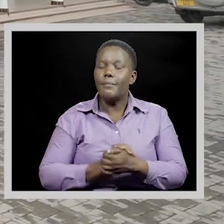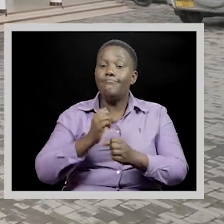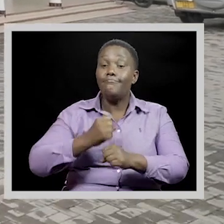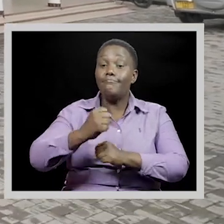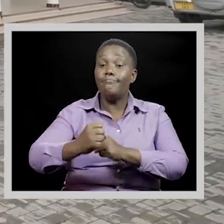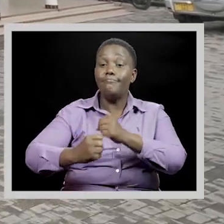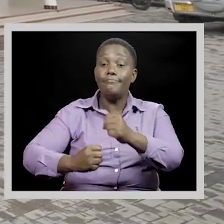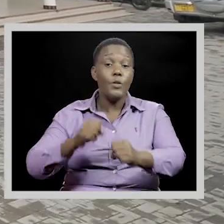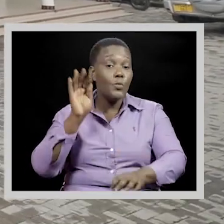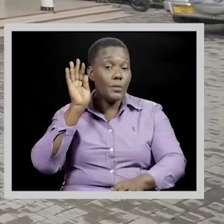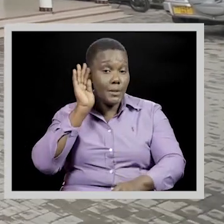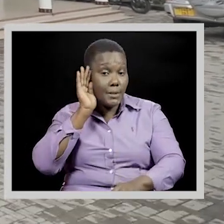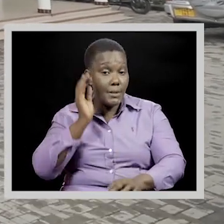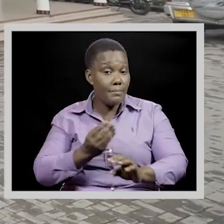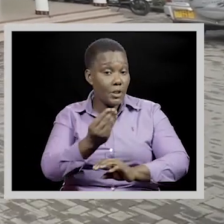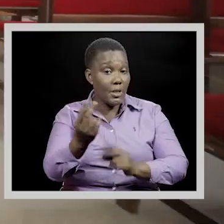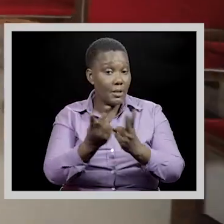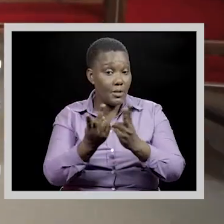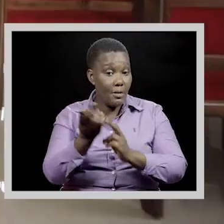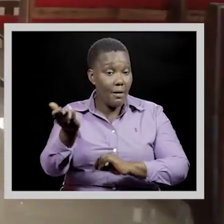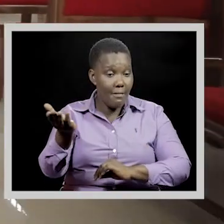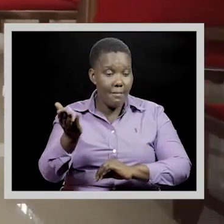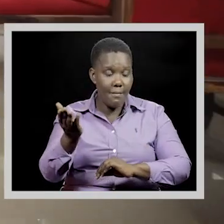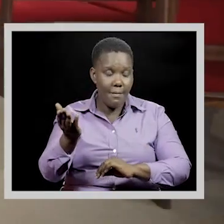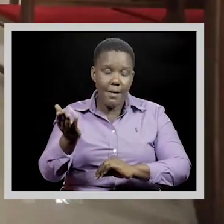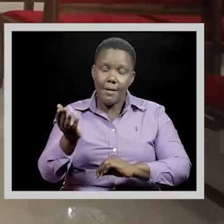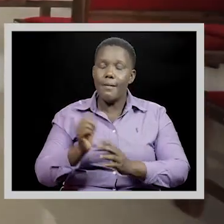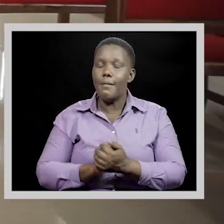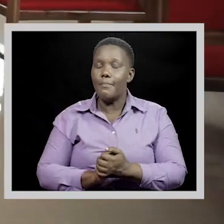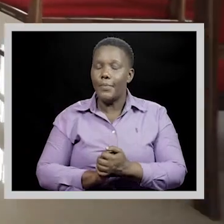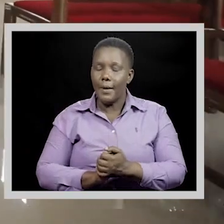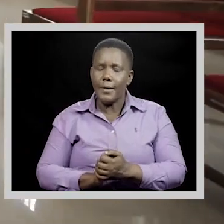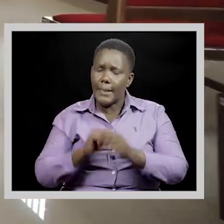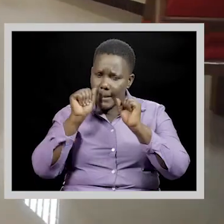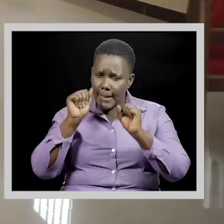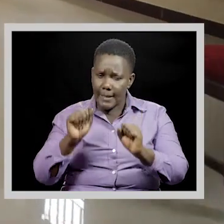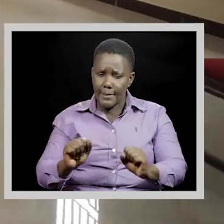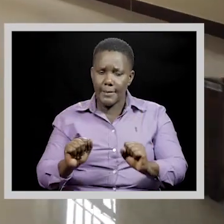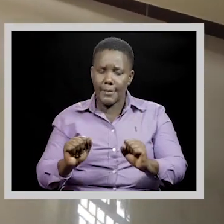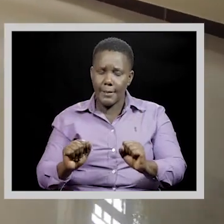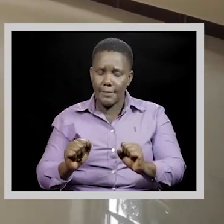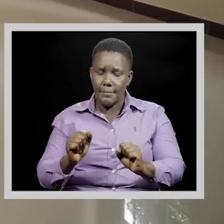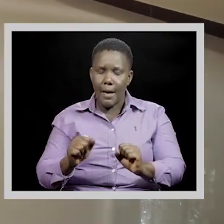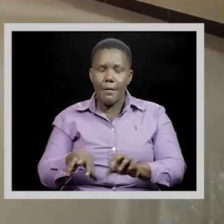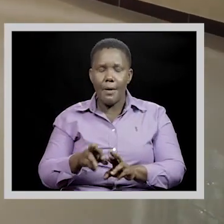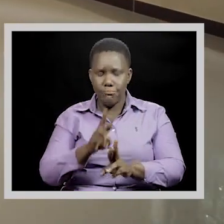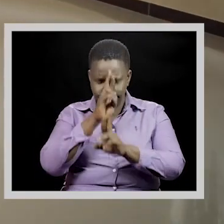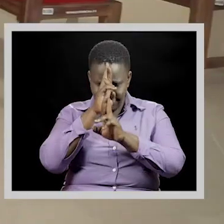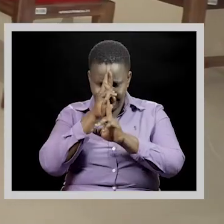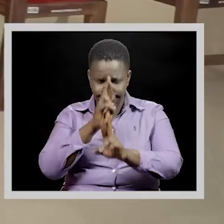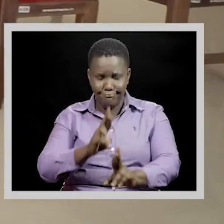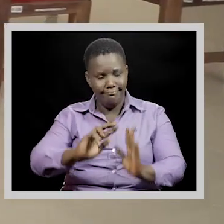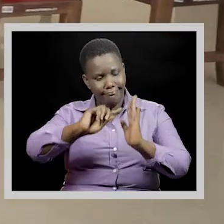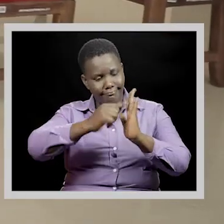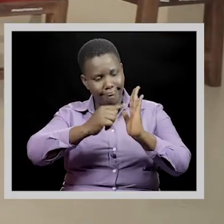The procedure for conducting proceedings by the juvenile courts in all matters shall be according to the Juvenile